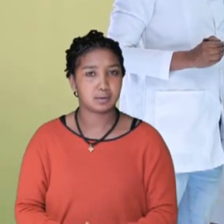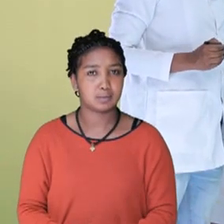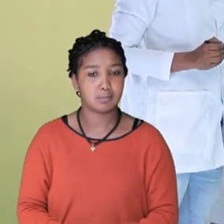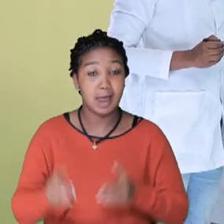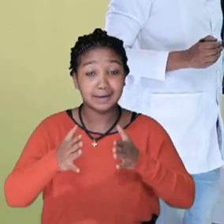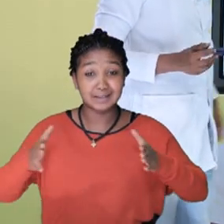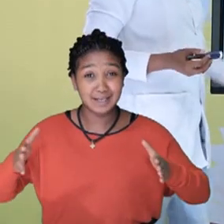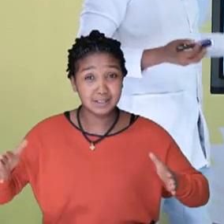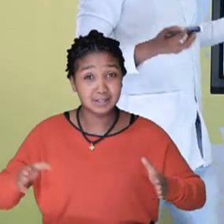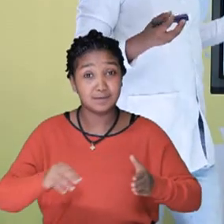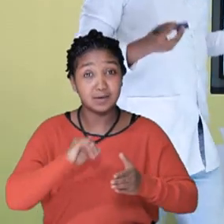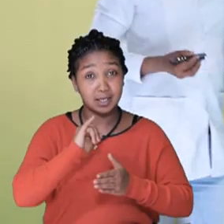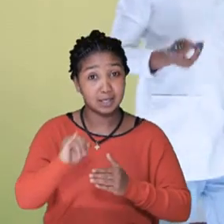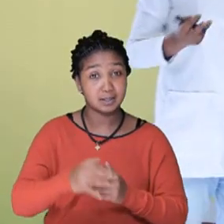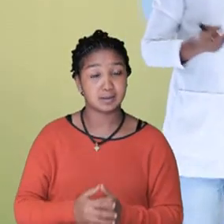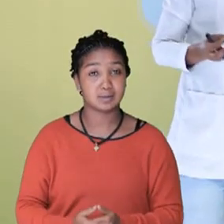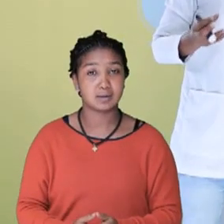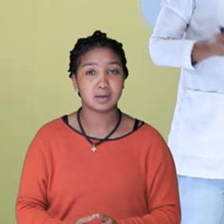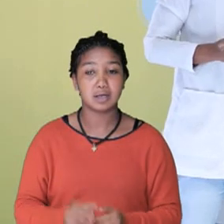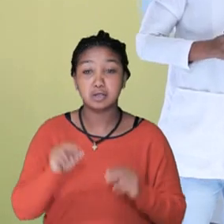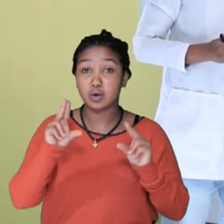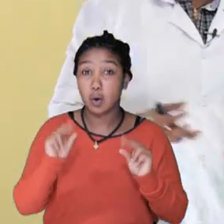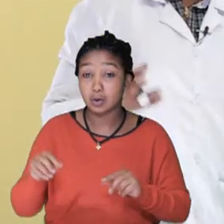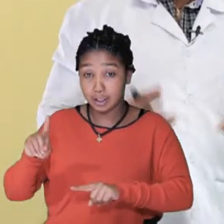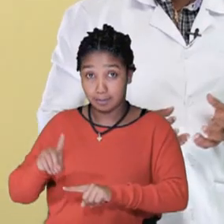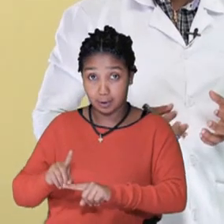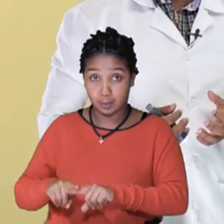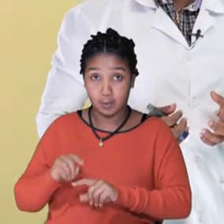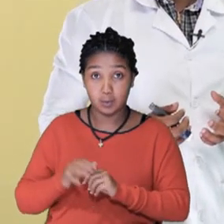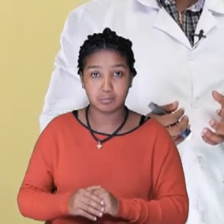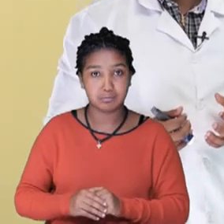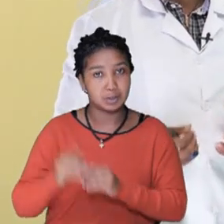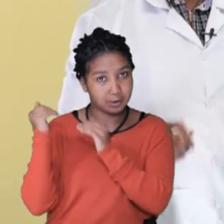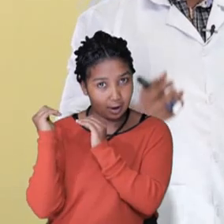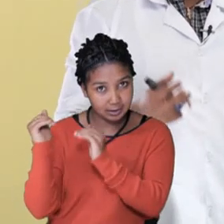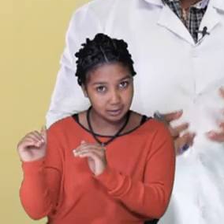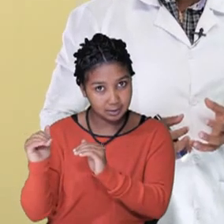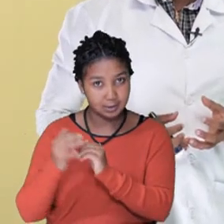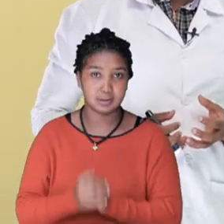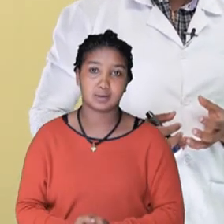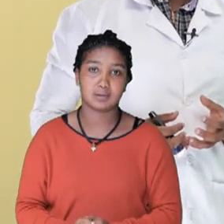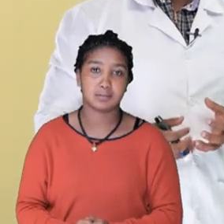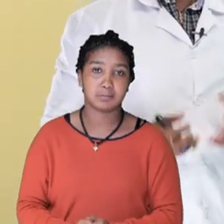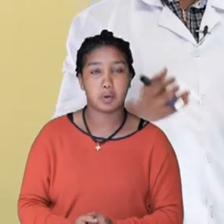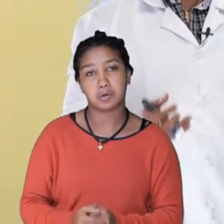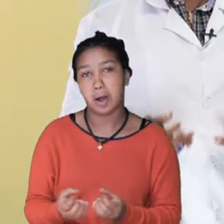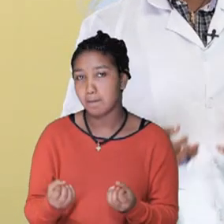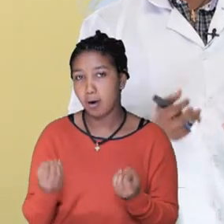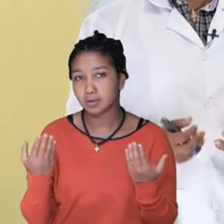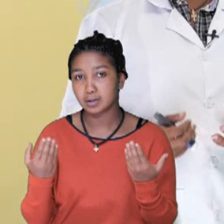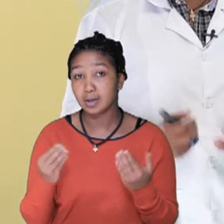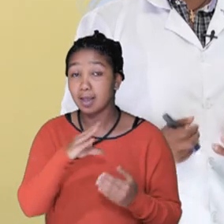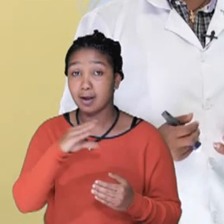Extensive is, it's not depend on the size, the amount,